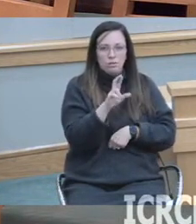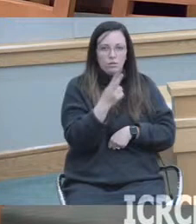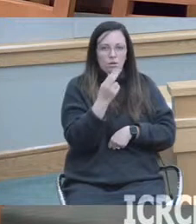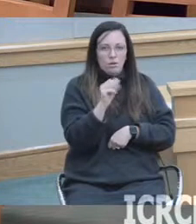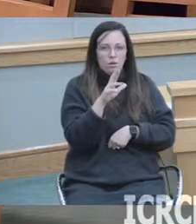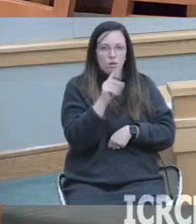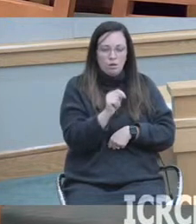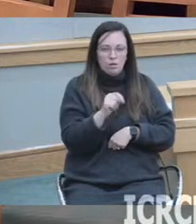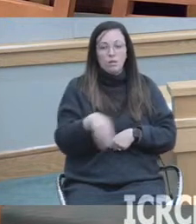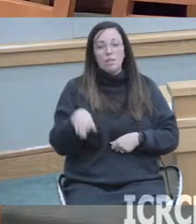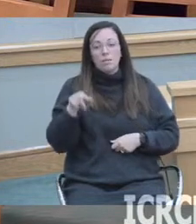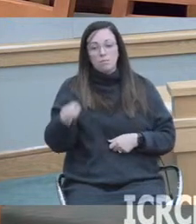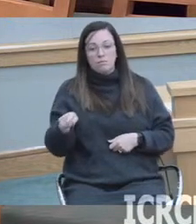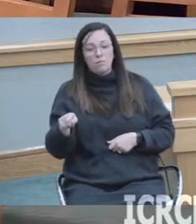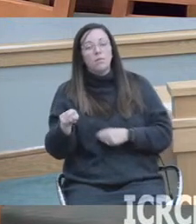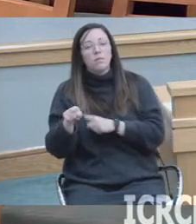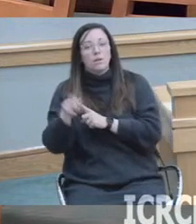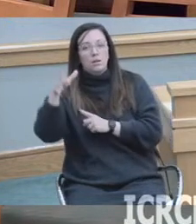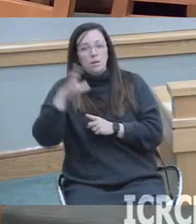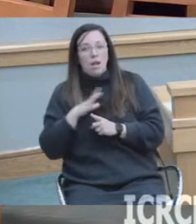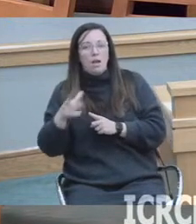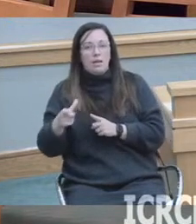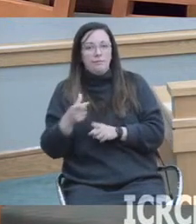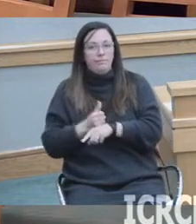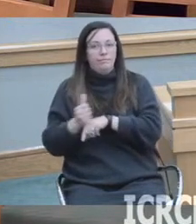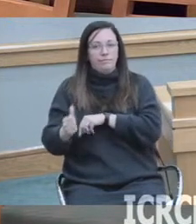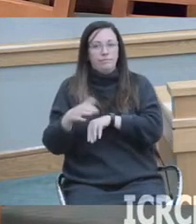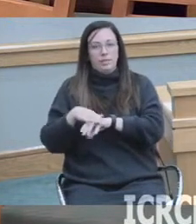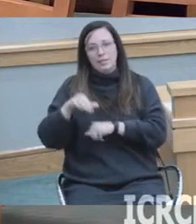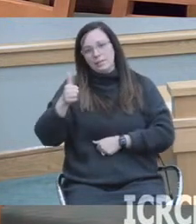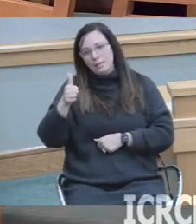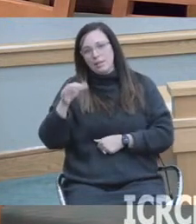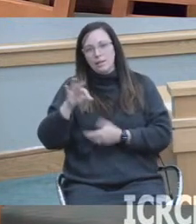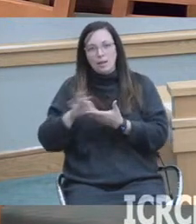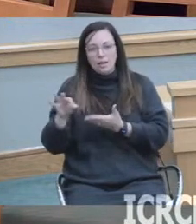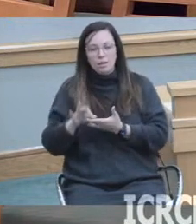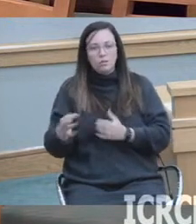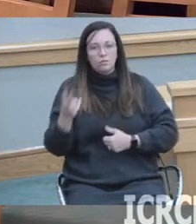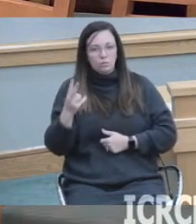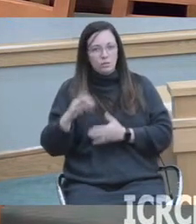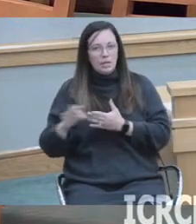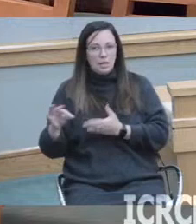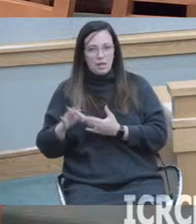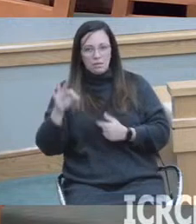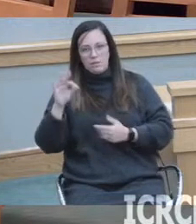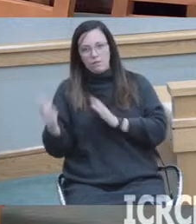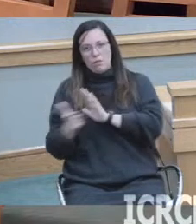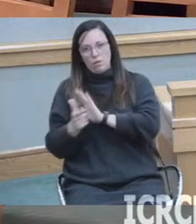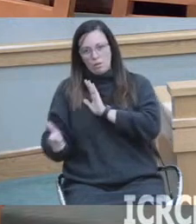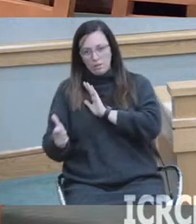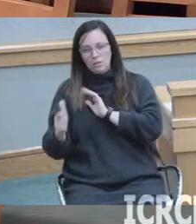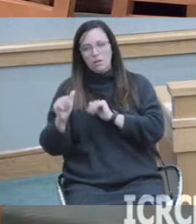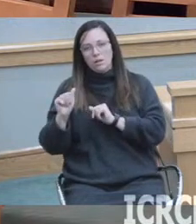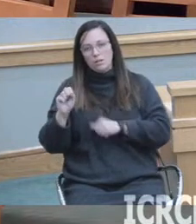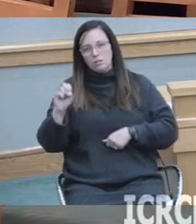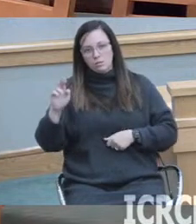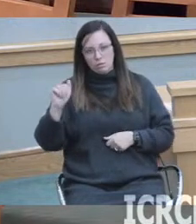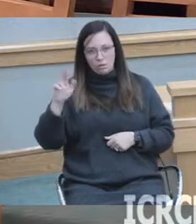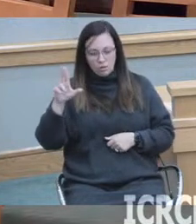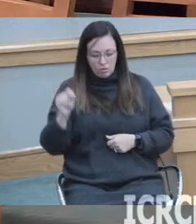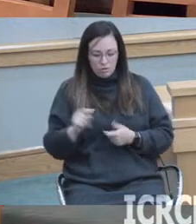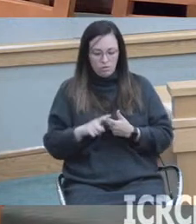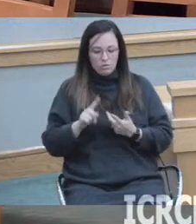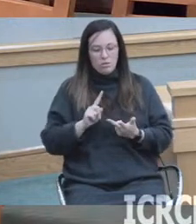he was indicted on 10 counts, including 2 counts of felonious assault, 2 counts of failure to comply, 1 count